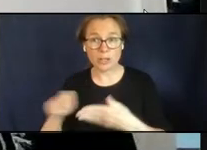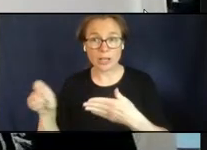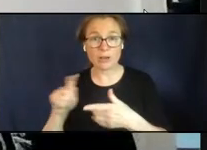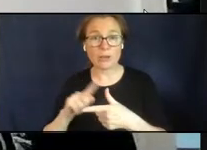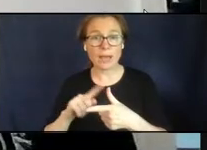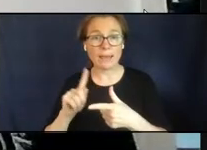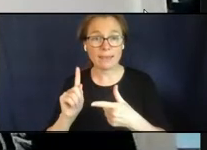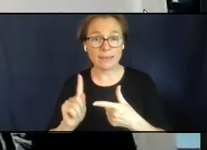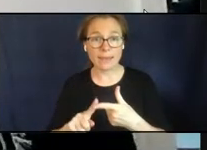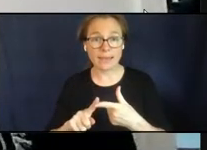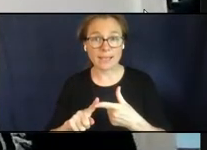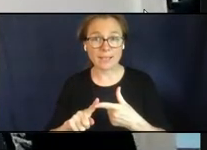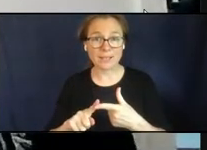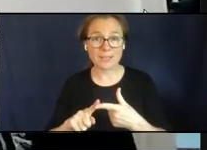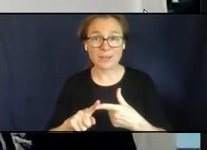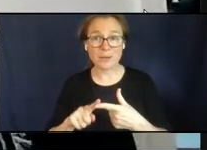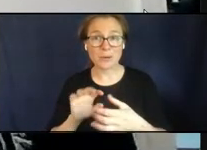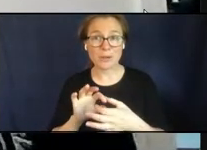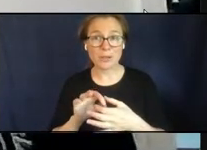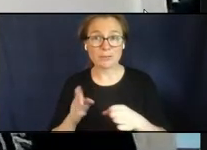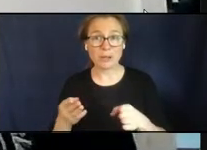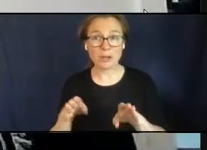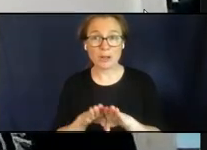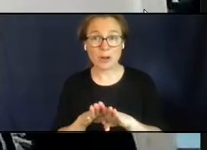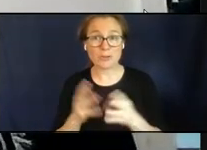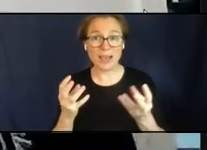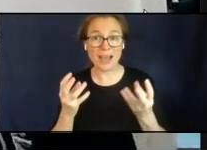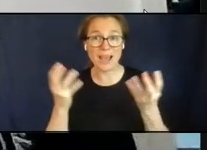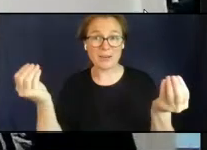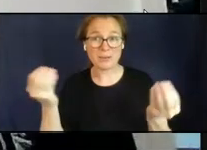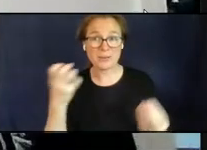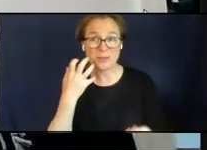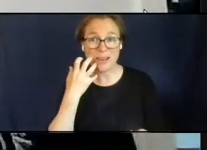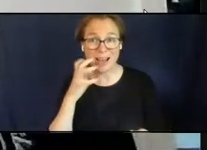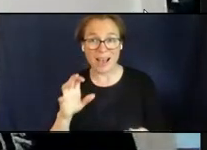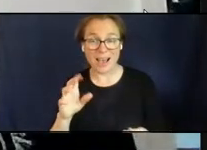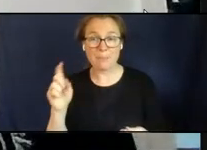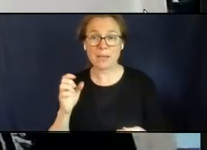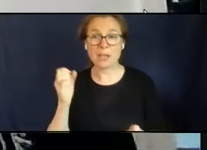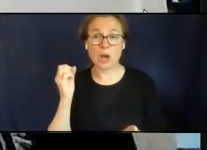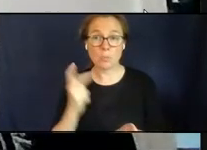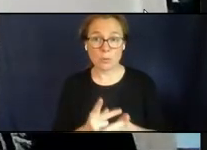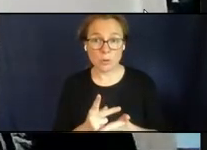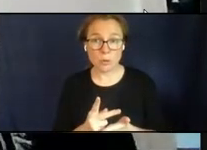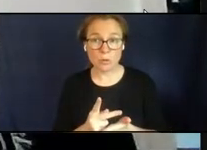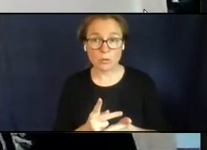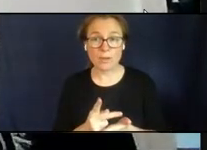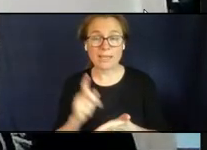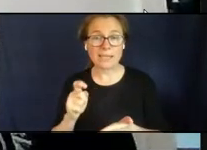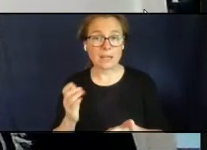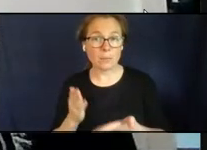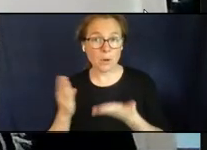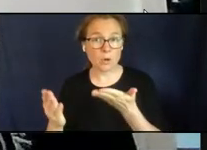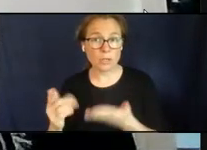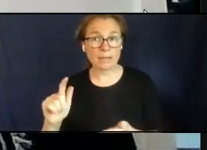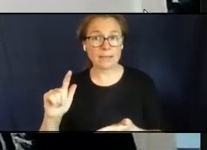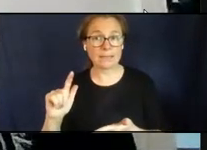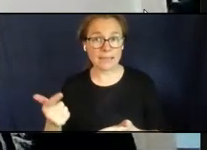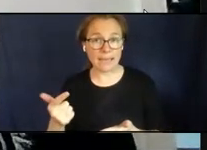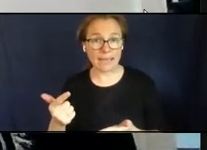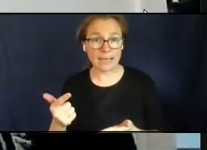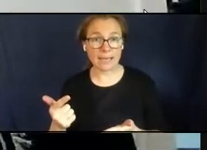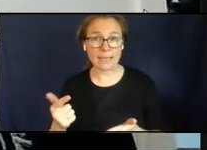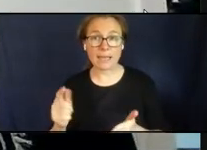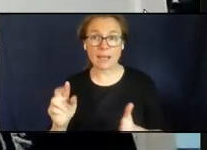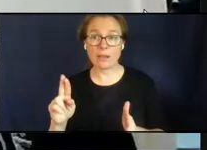heat, and that is to approve. I need a motion and a second on the resolution that's in your documents for the